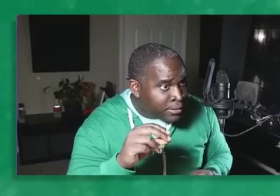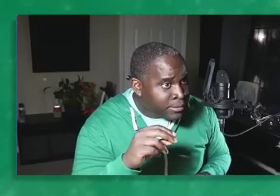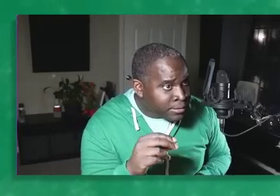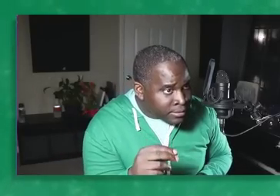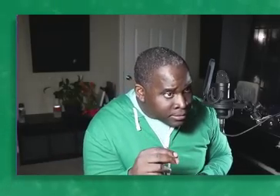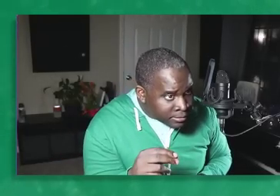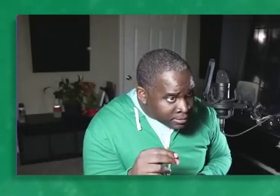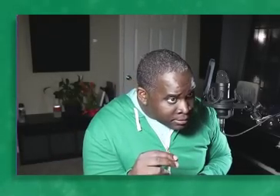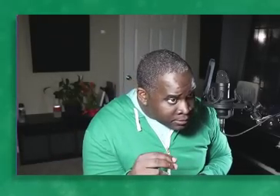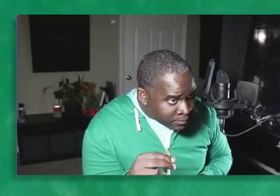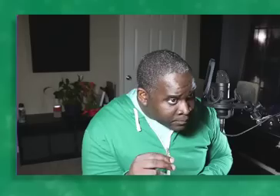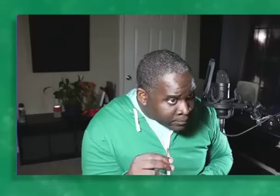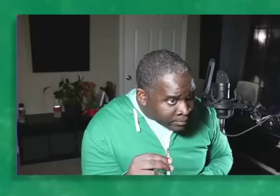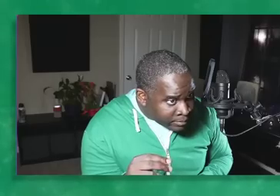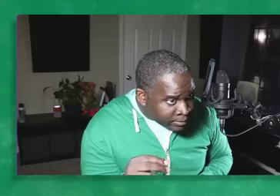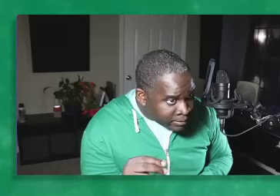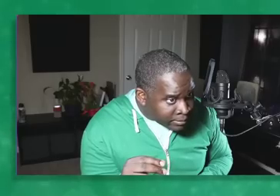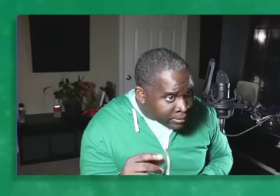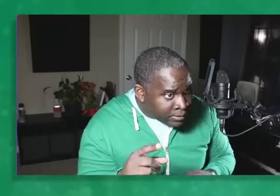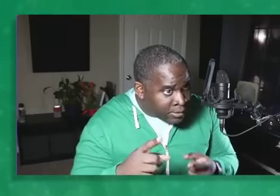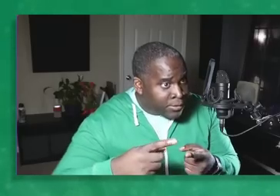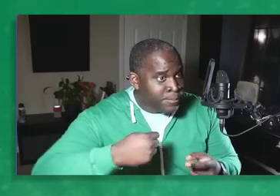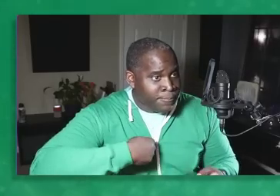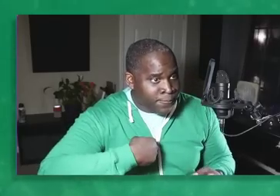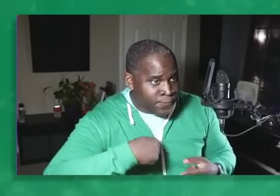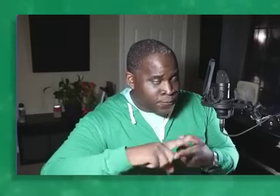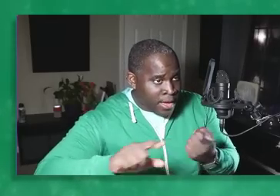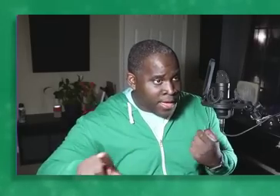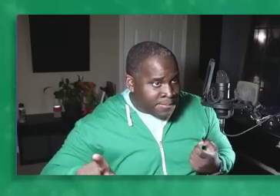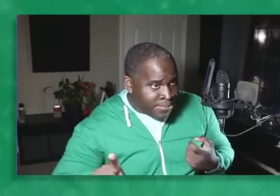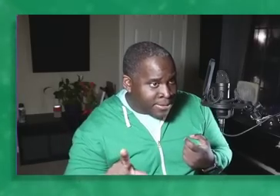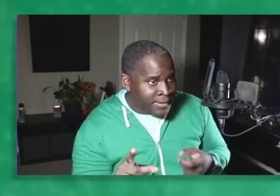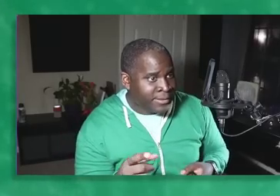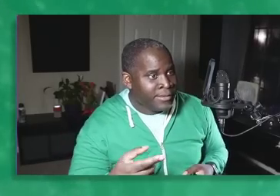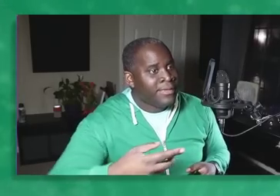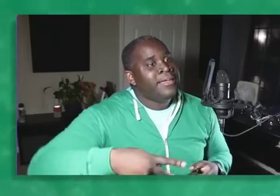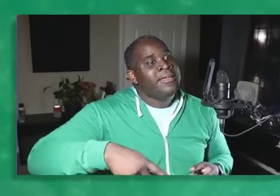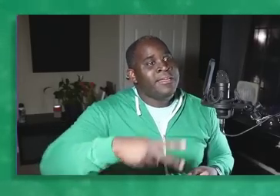I received a messenger bird from